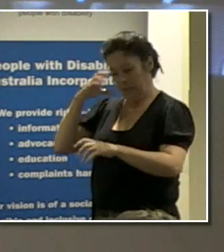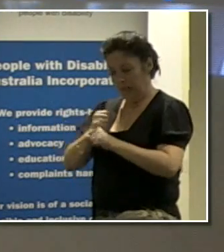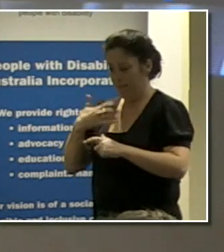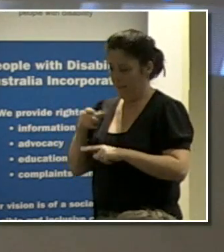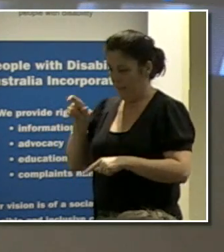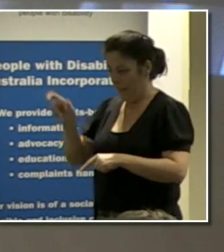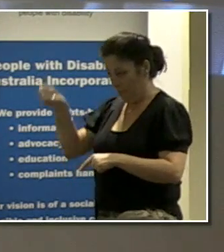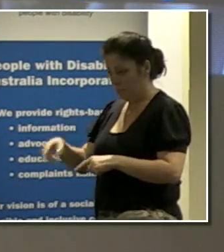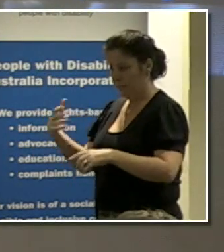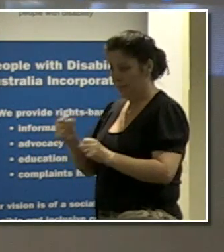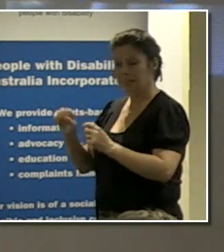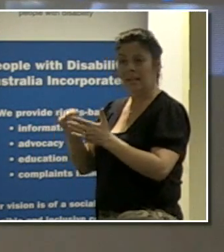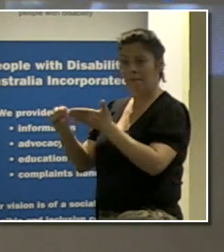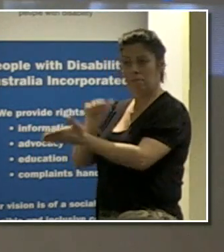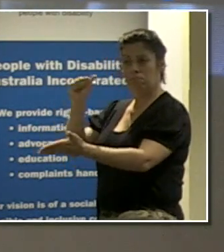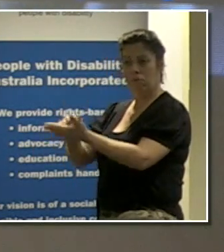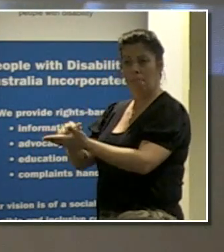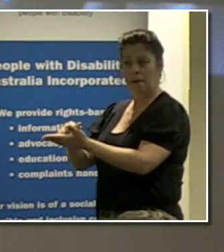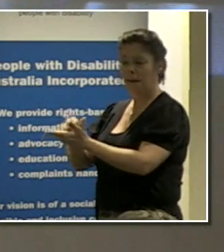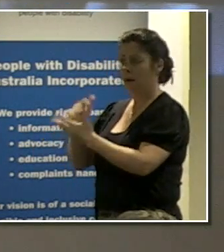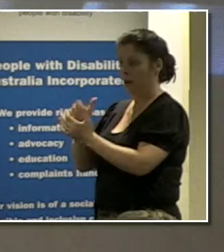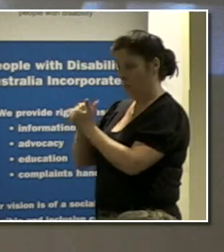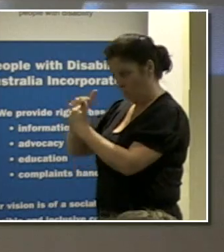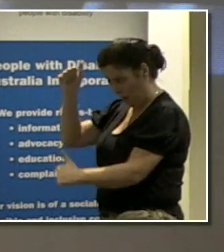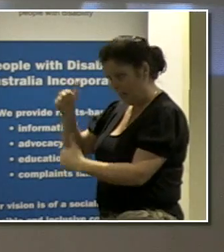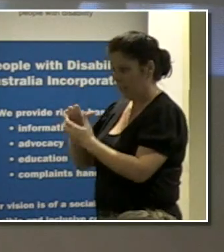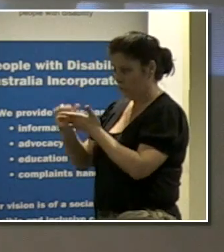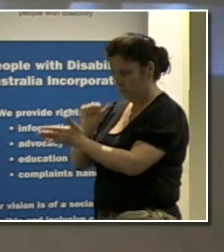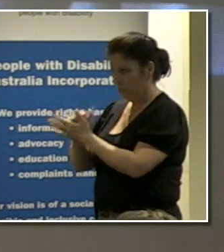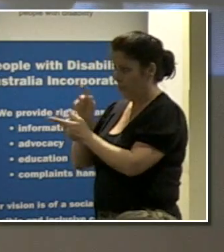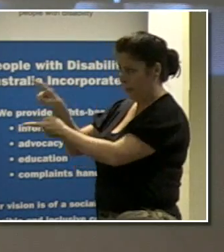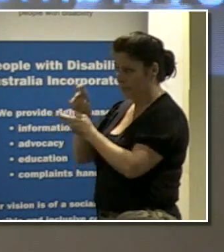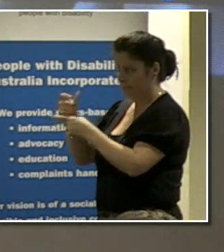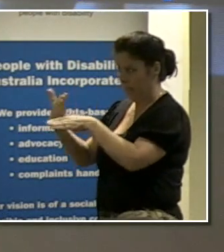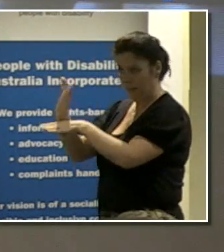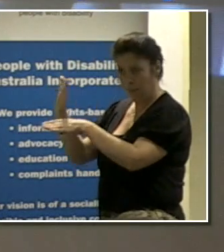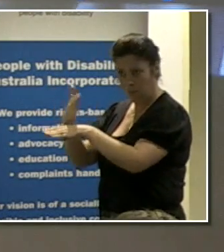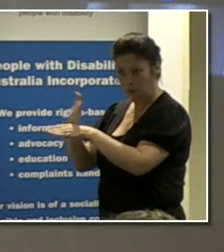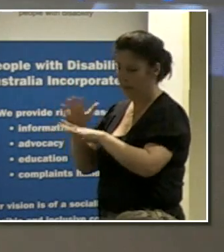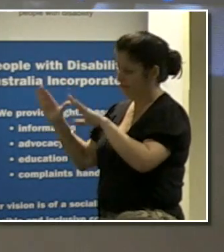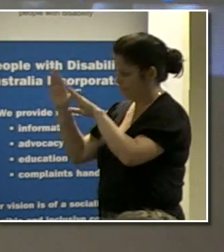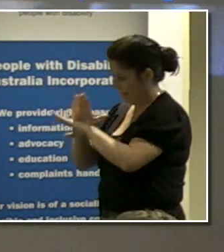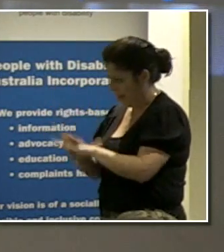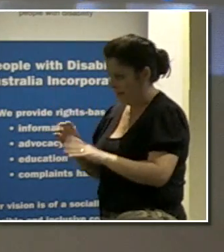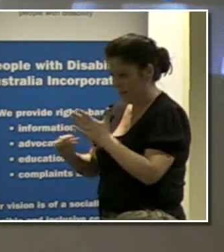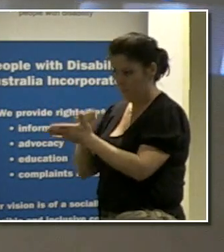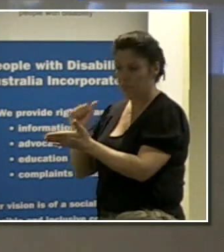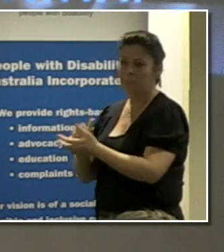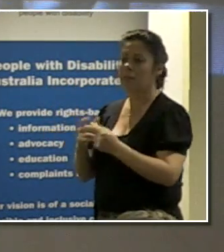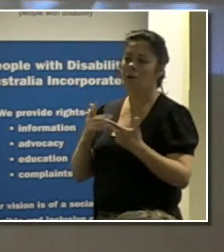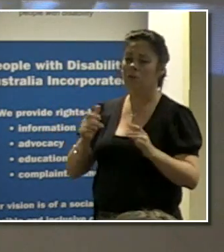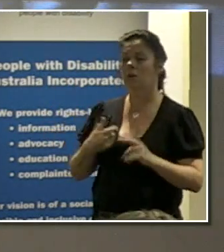trained and have the coverage of being an employee of an organisation rather than just a